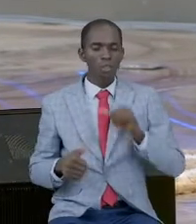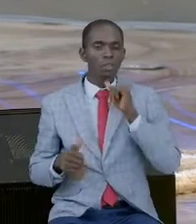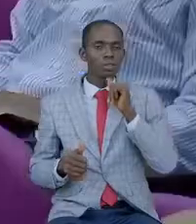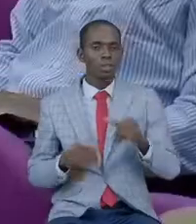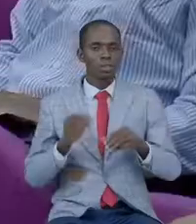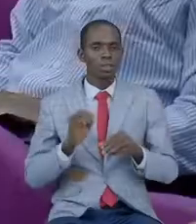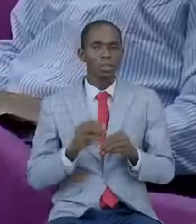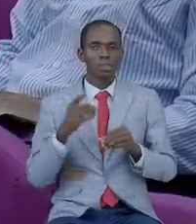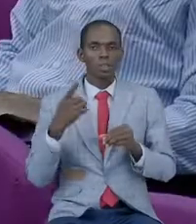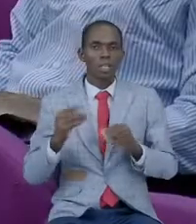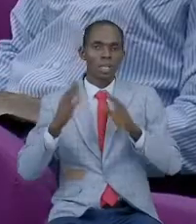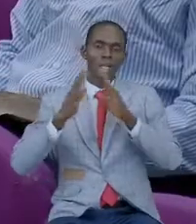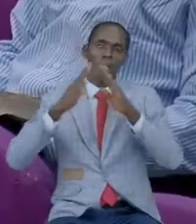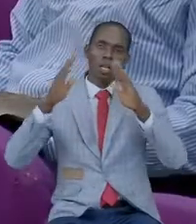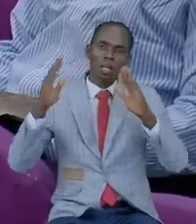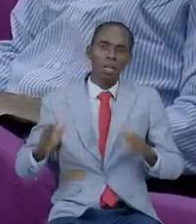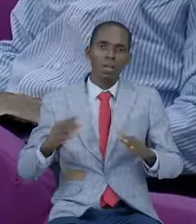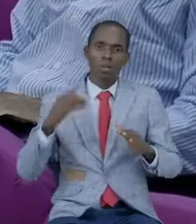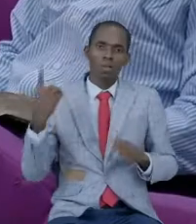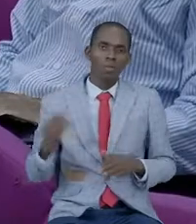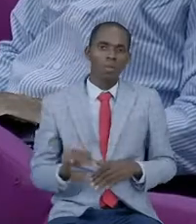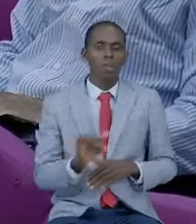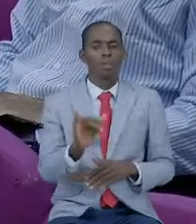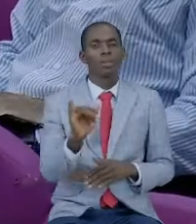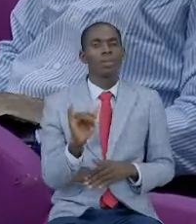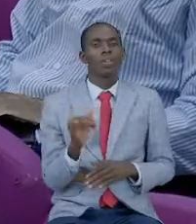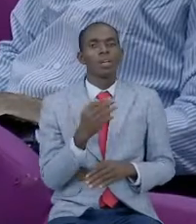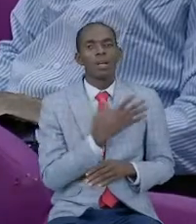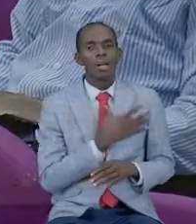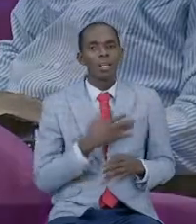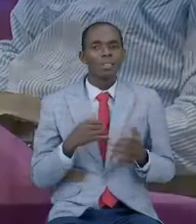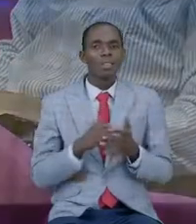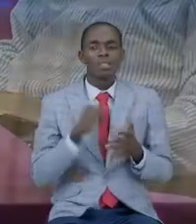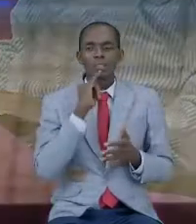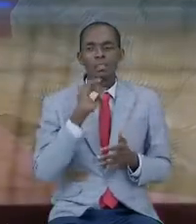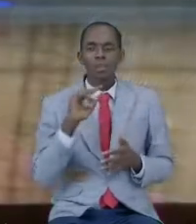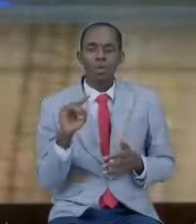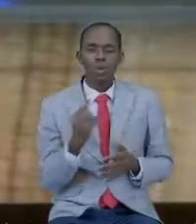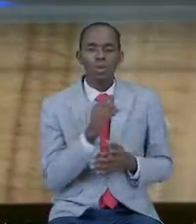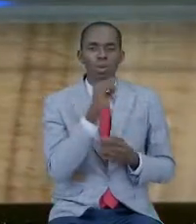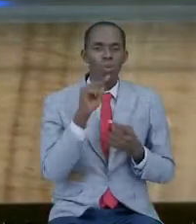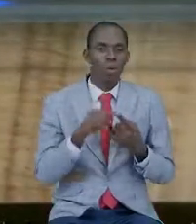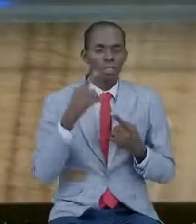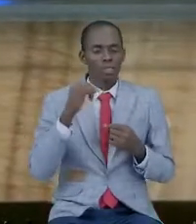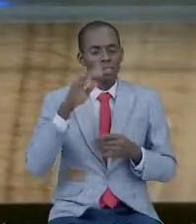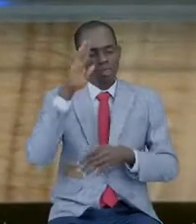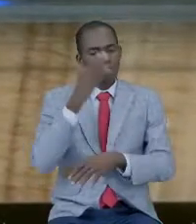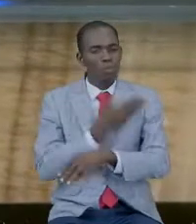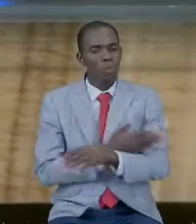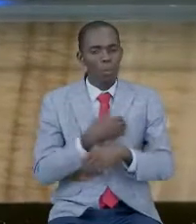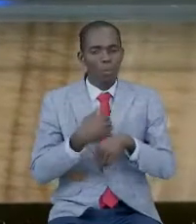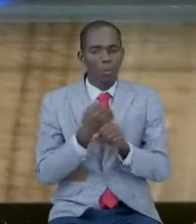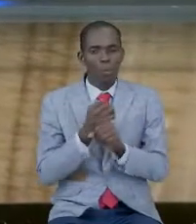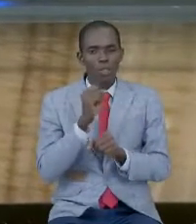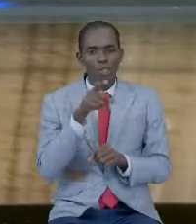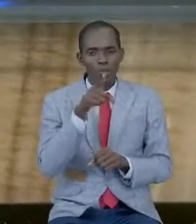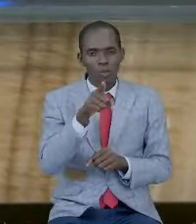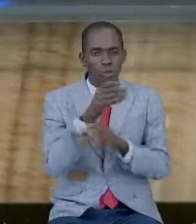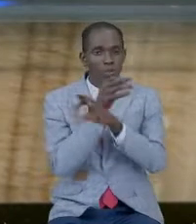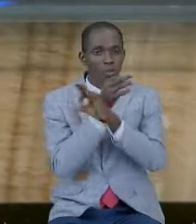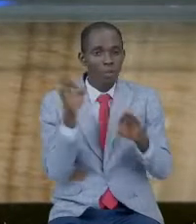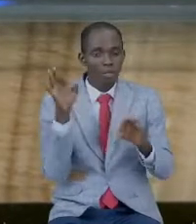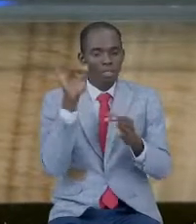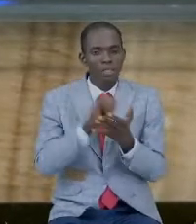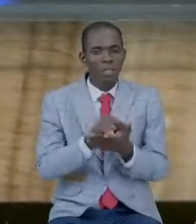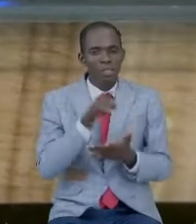the house forever. And it is only when the Son shall make you free that ye shall